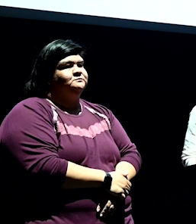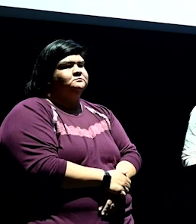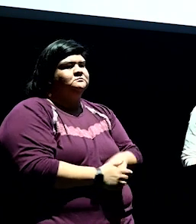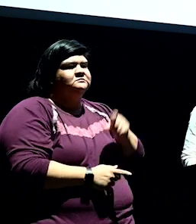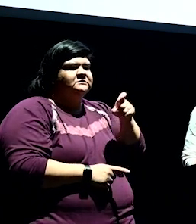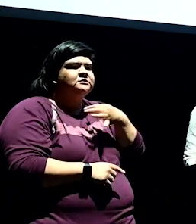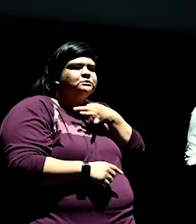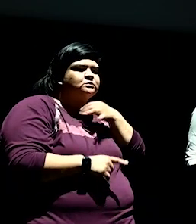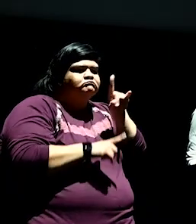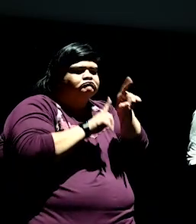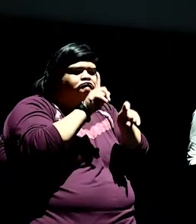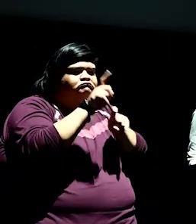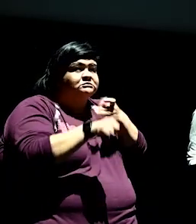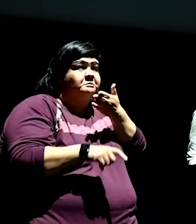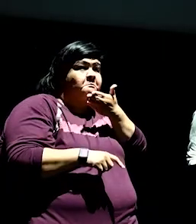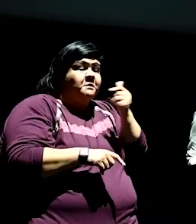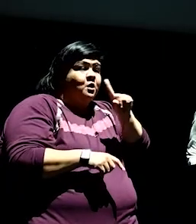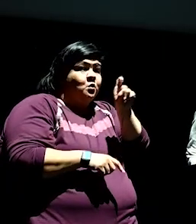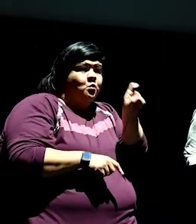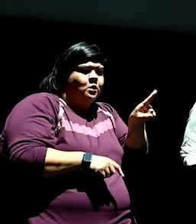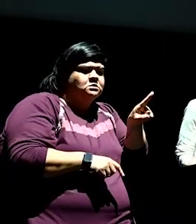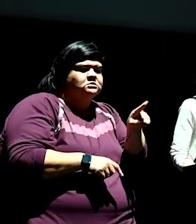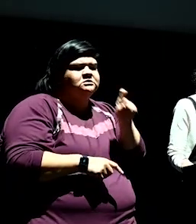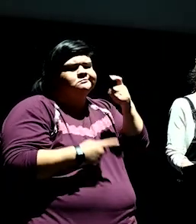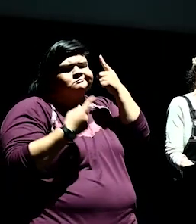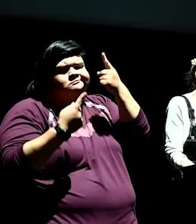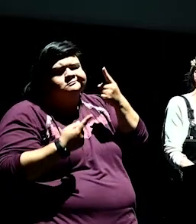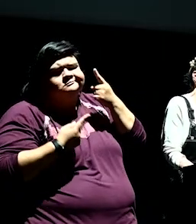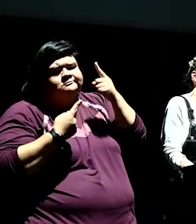better questions, wonder.